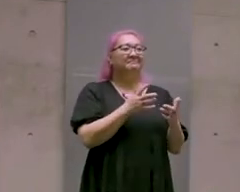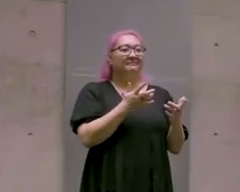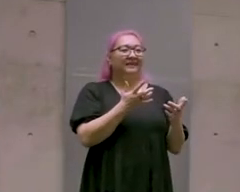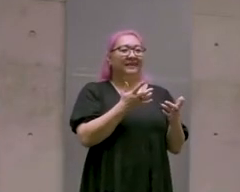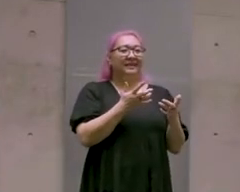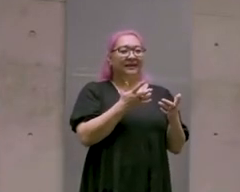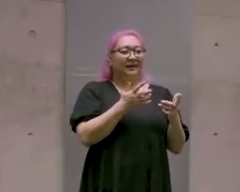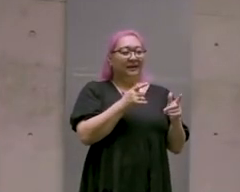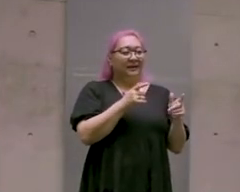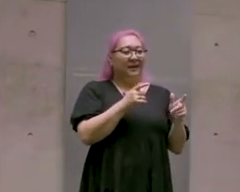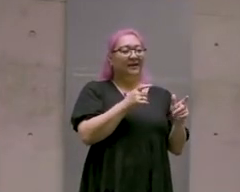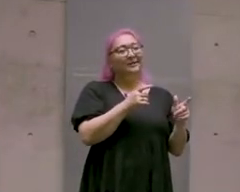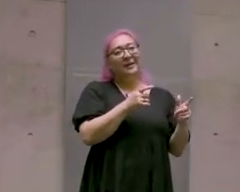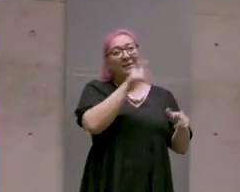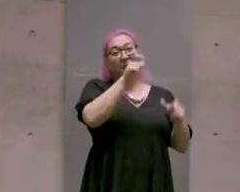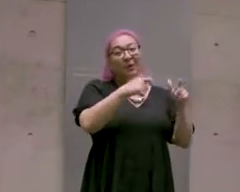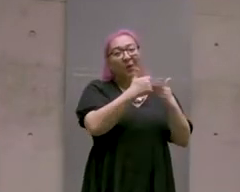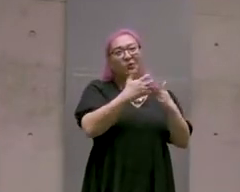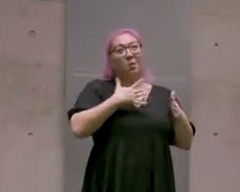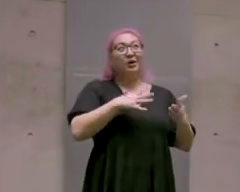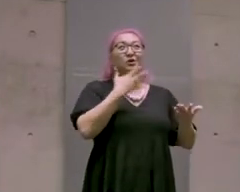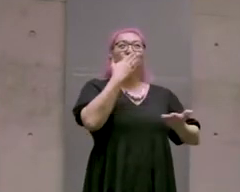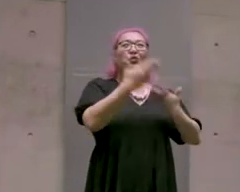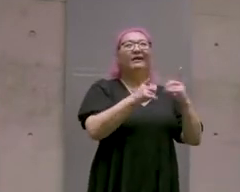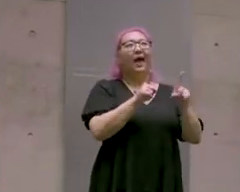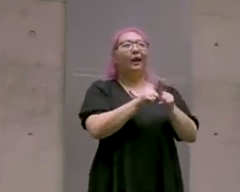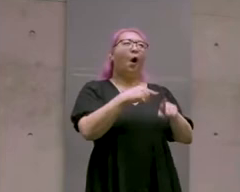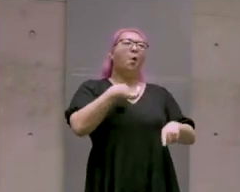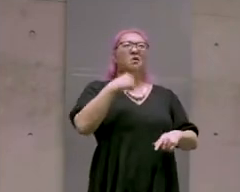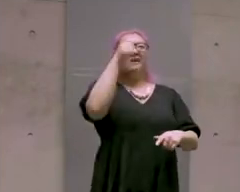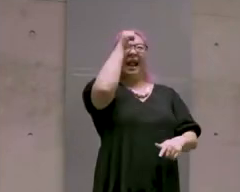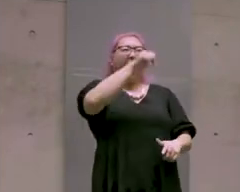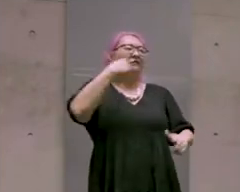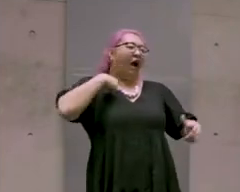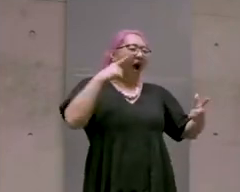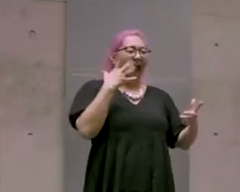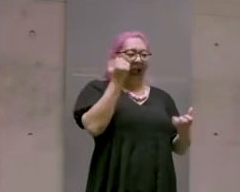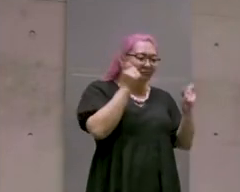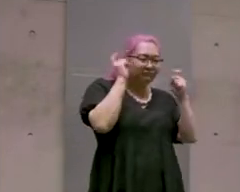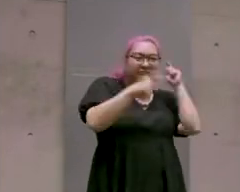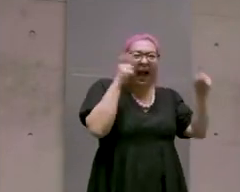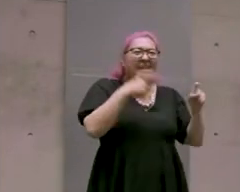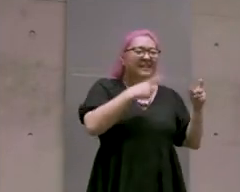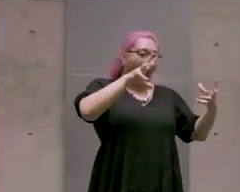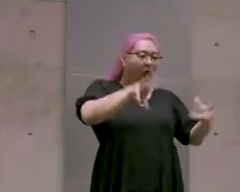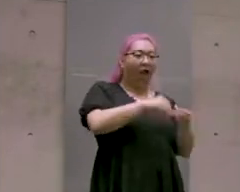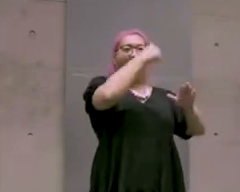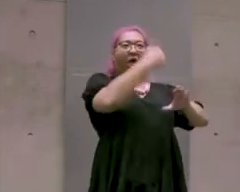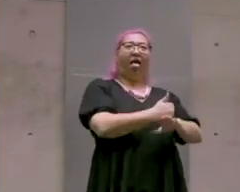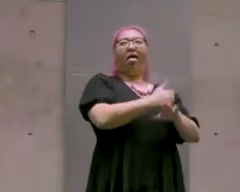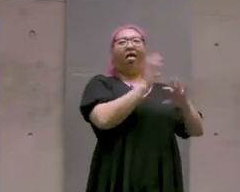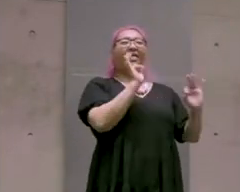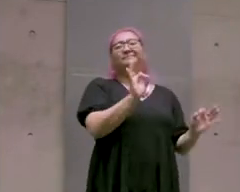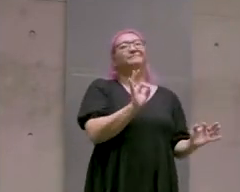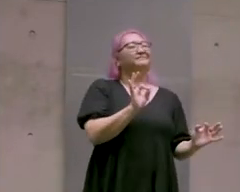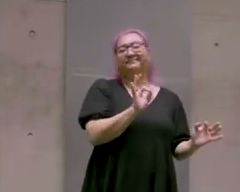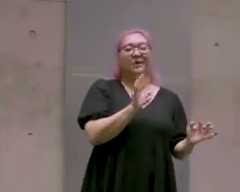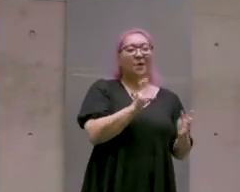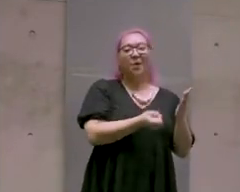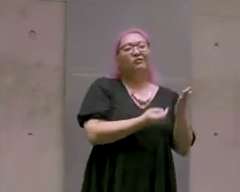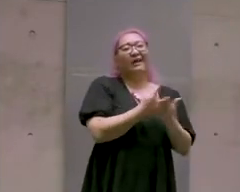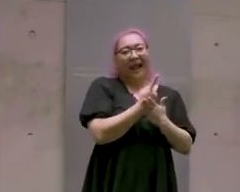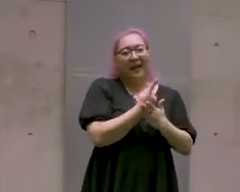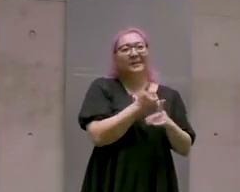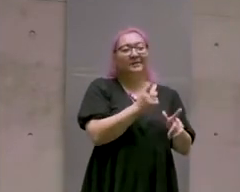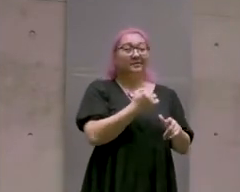People always want you to tell like a story that's like, I was really clever, I knew all the answers and I executed. But actually what happened was I had a friend of